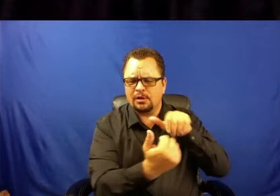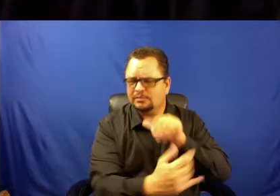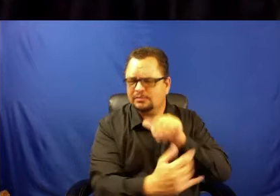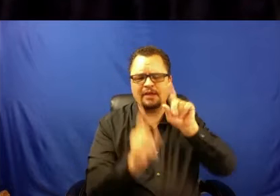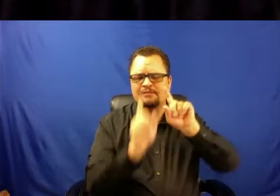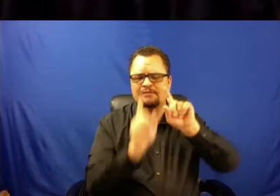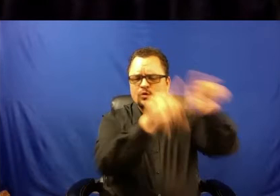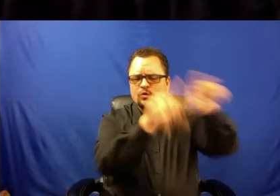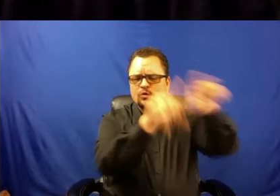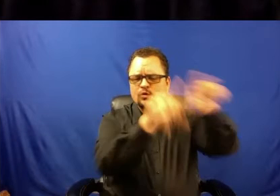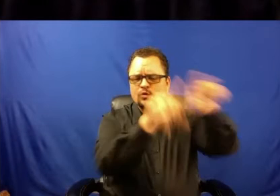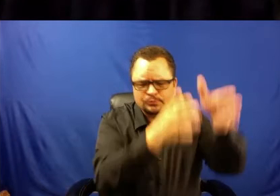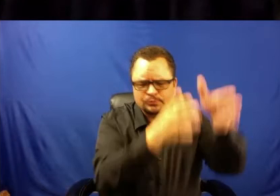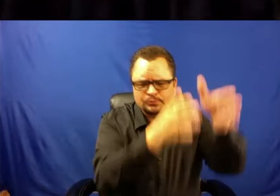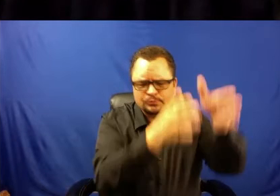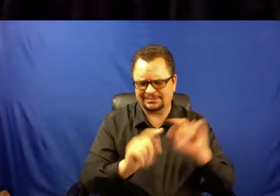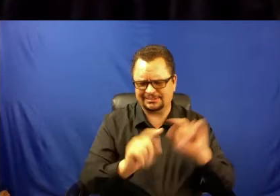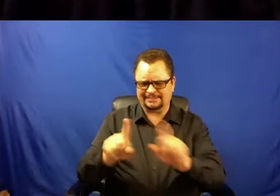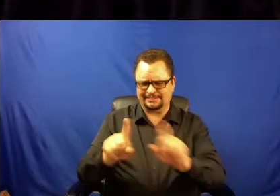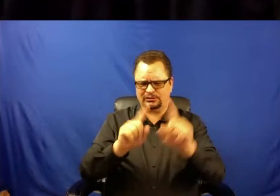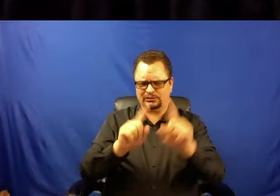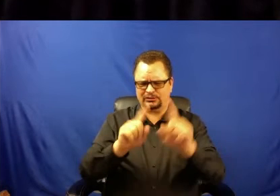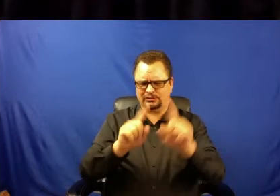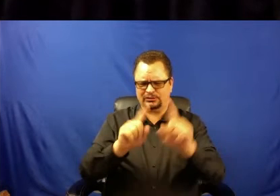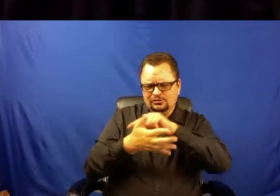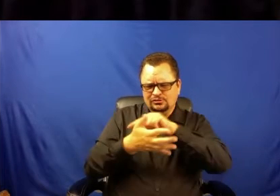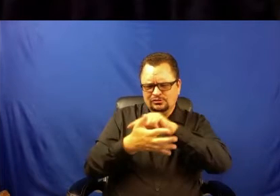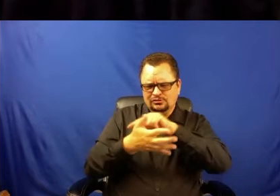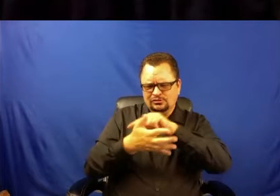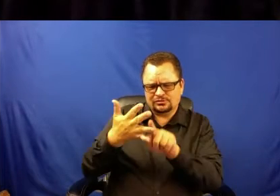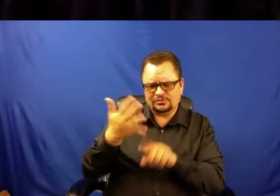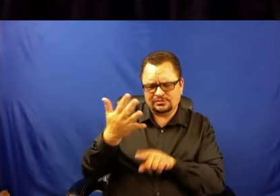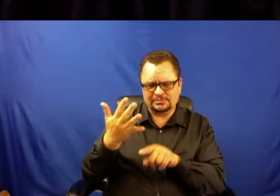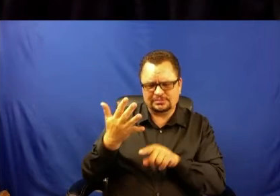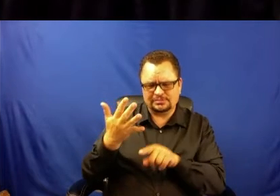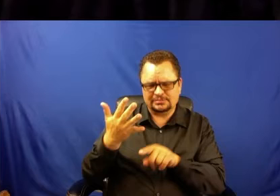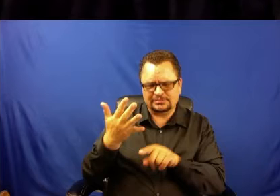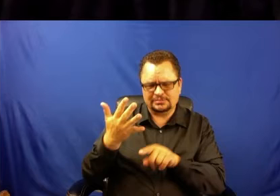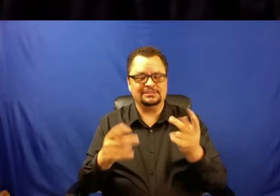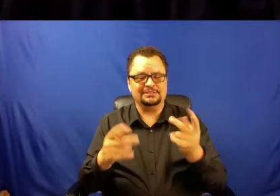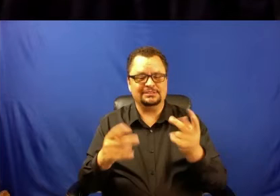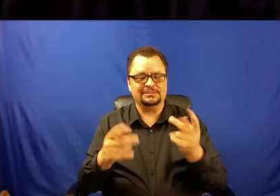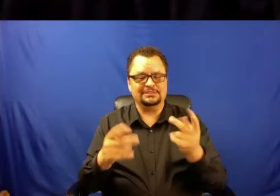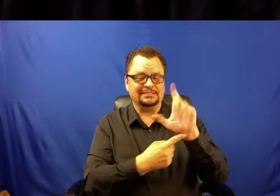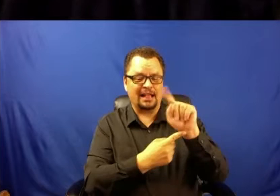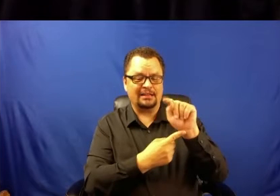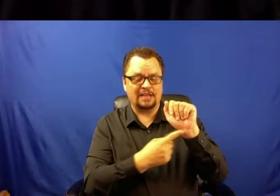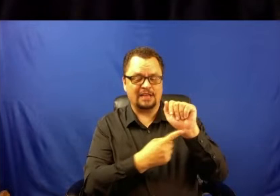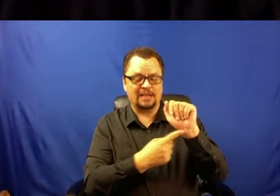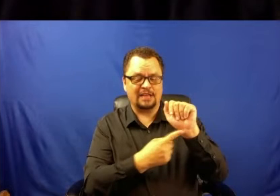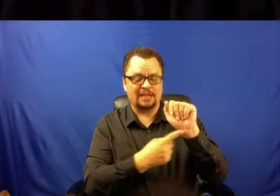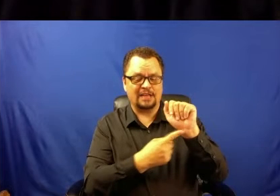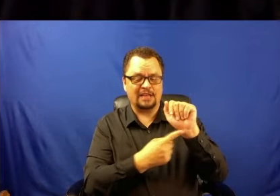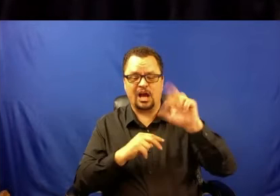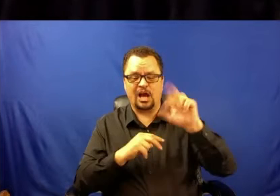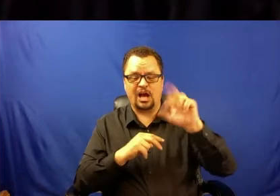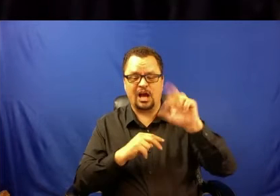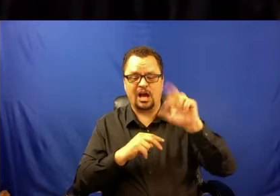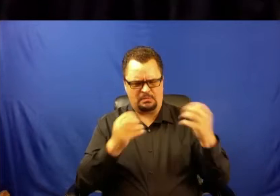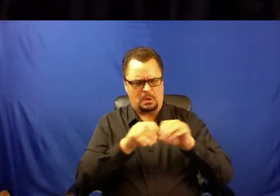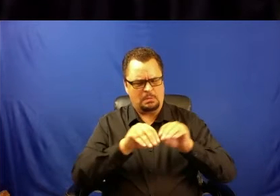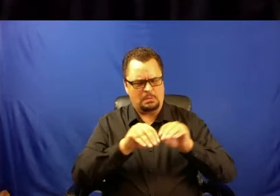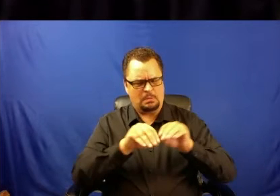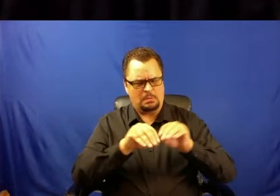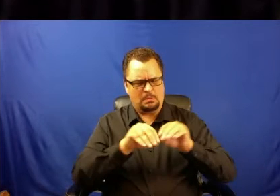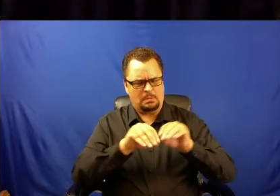variant that is much more contagious and easier to easily spread. So here's